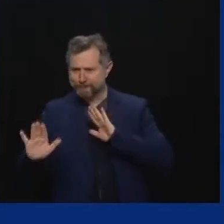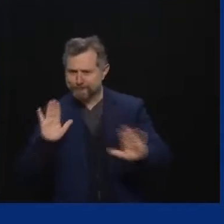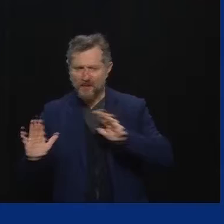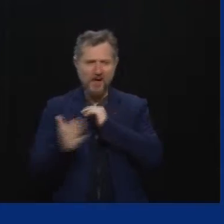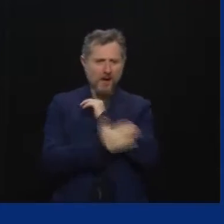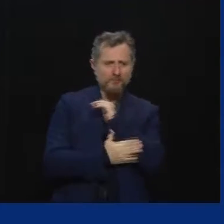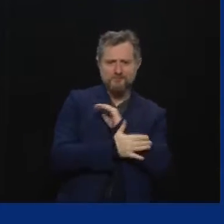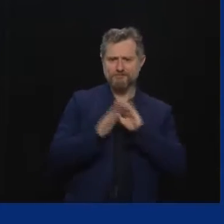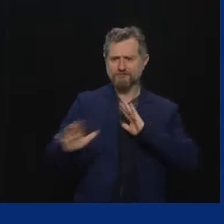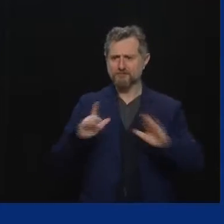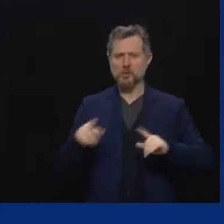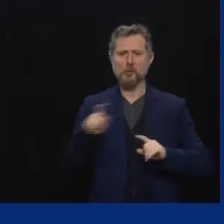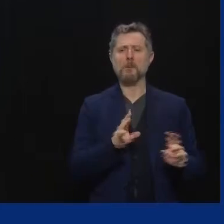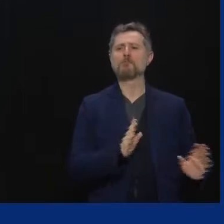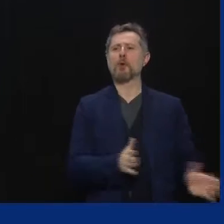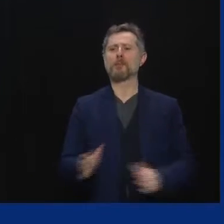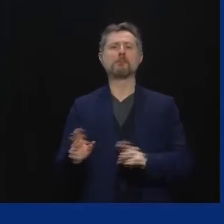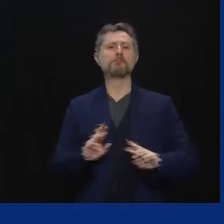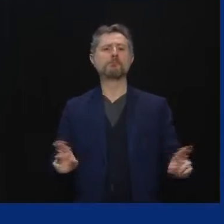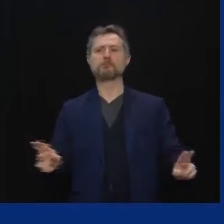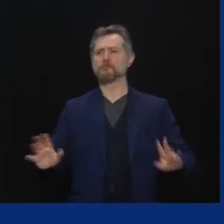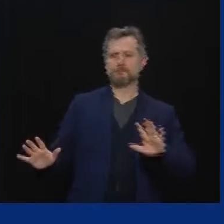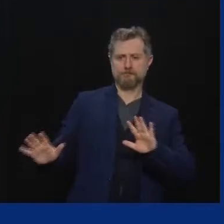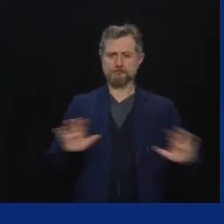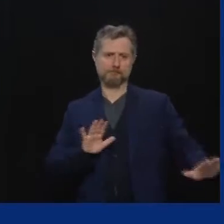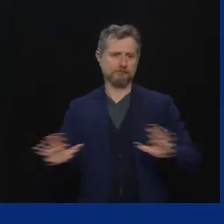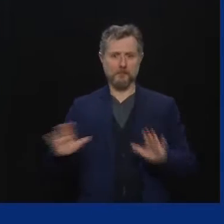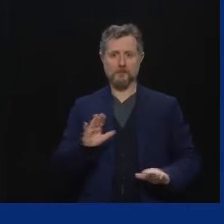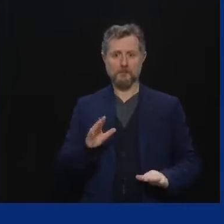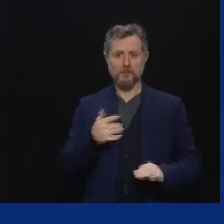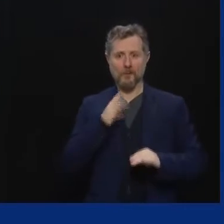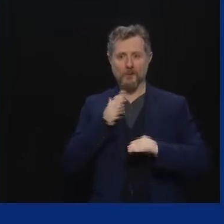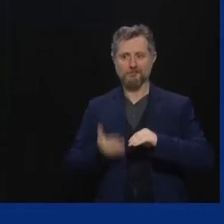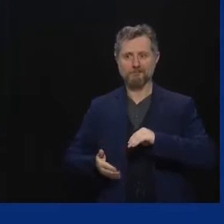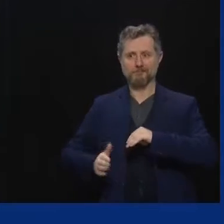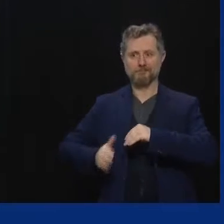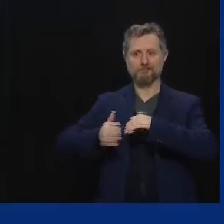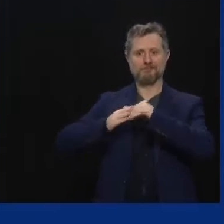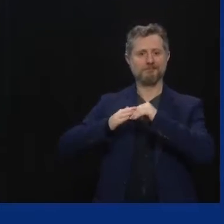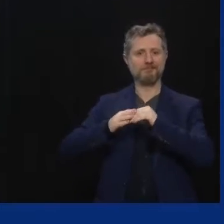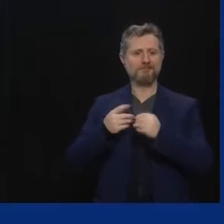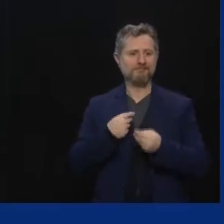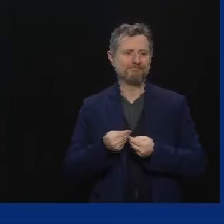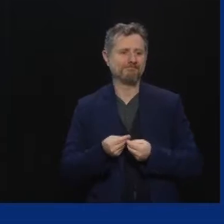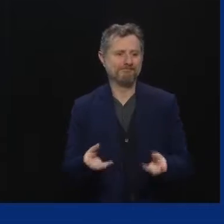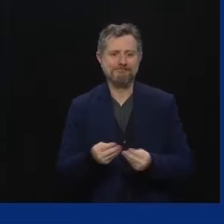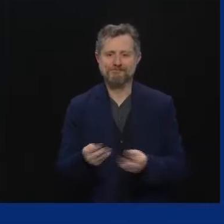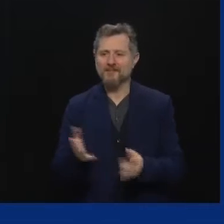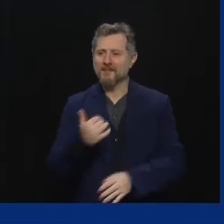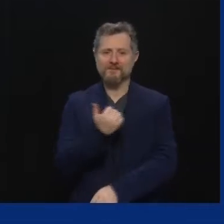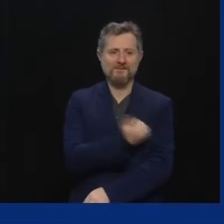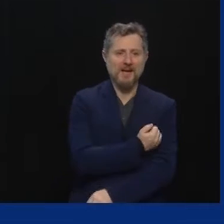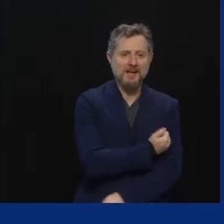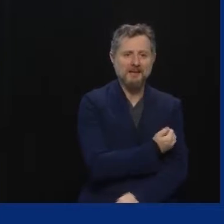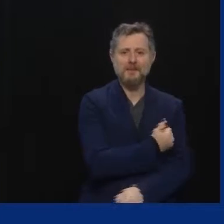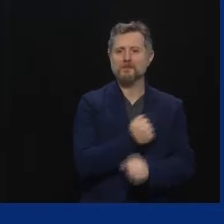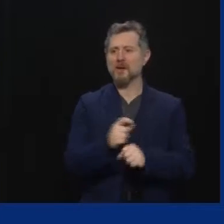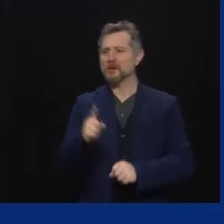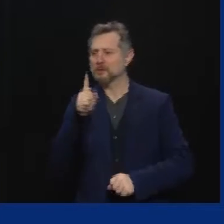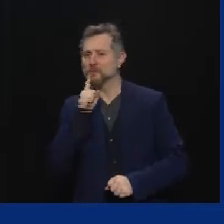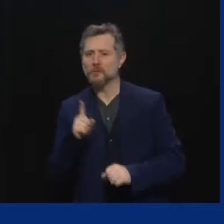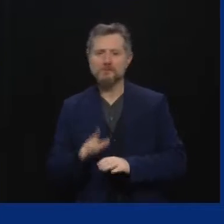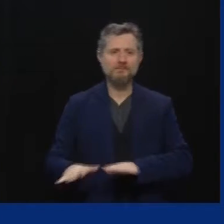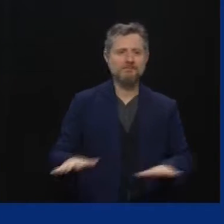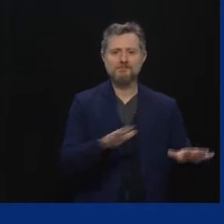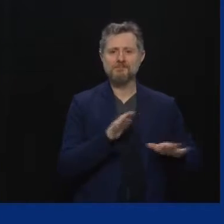We are ramping up our efforts to get more vaccinations out there, ensuring that there's no area of the state where someone cannot easily access a vaccination,